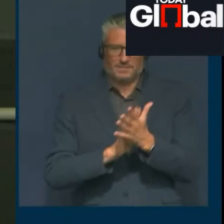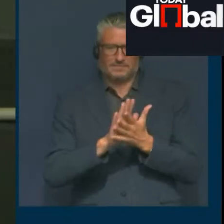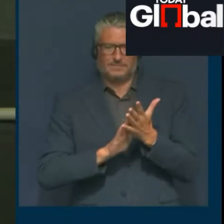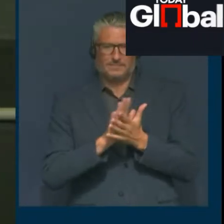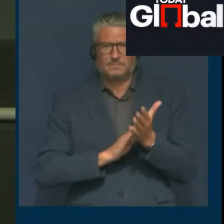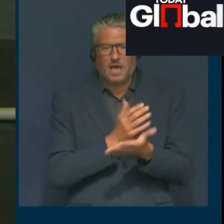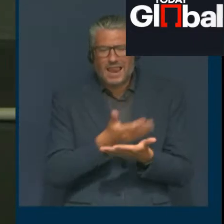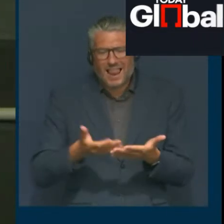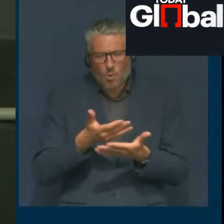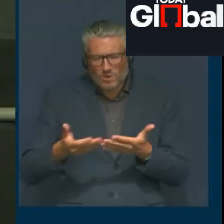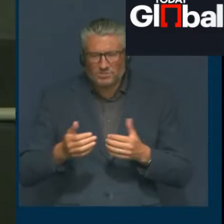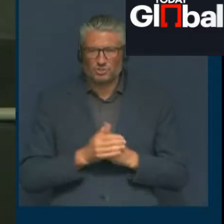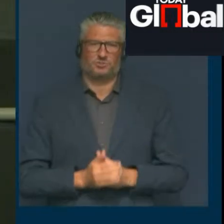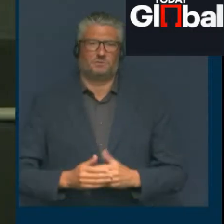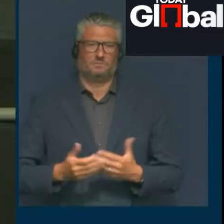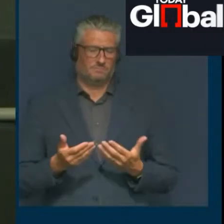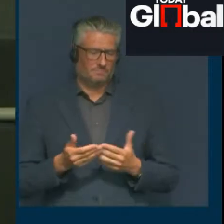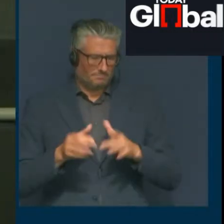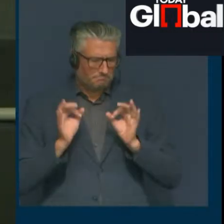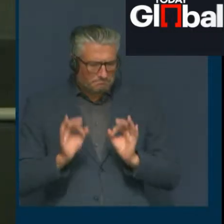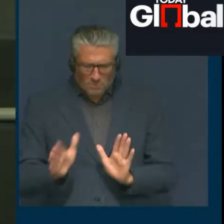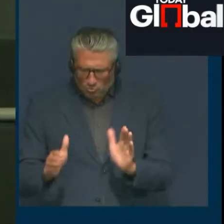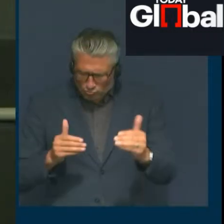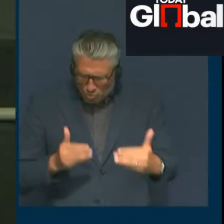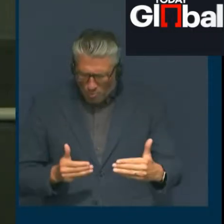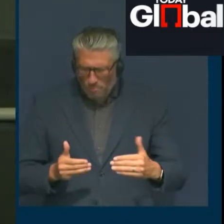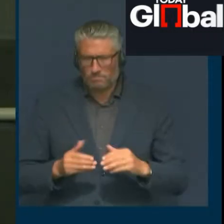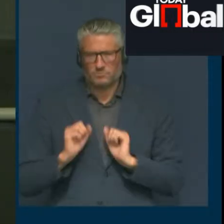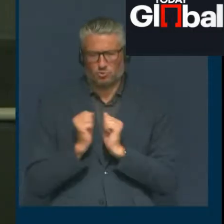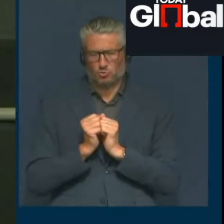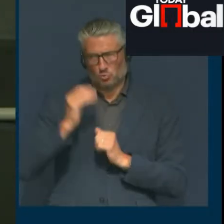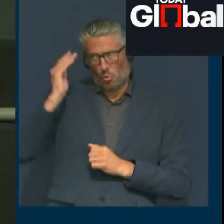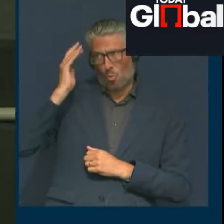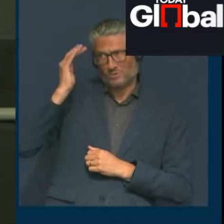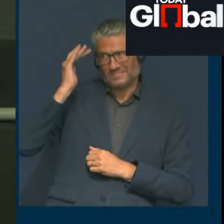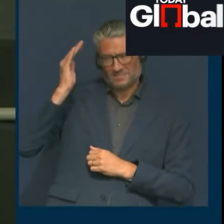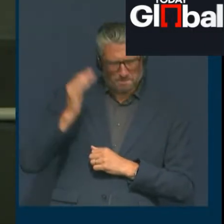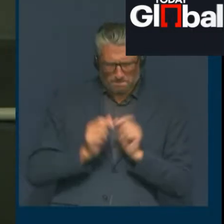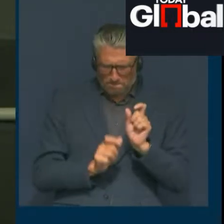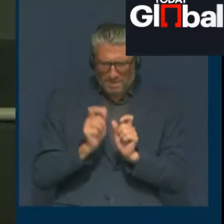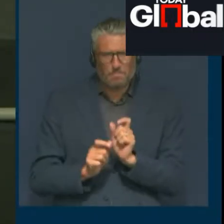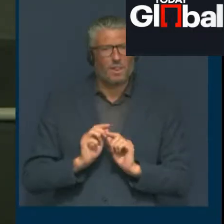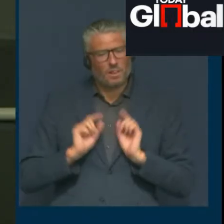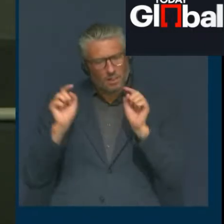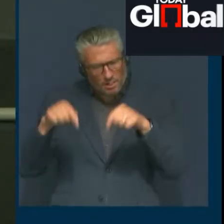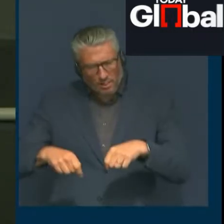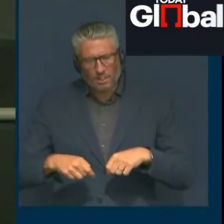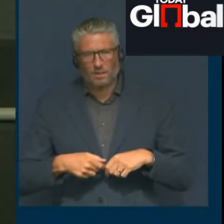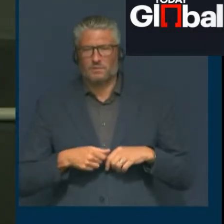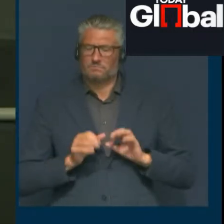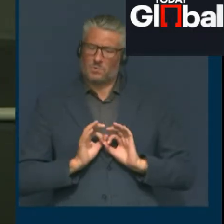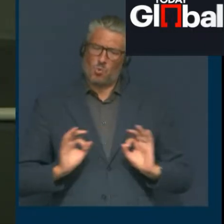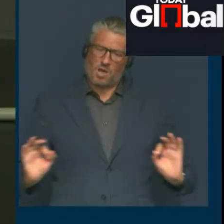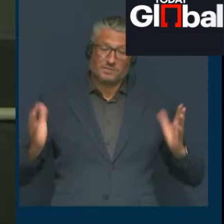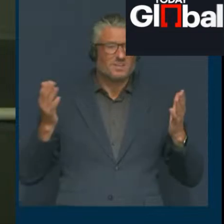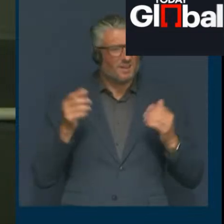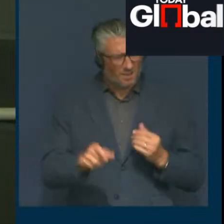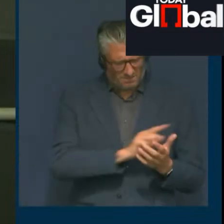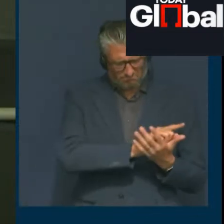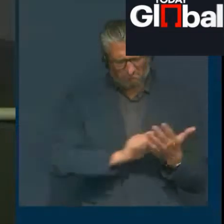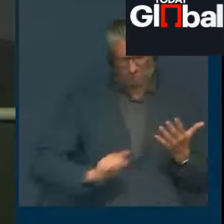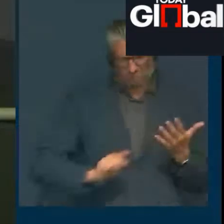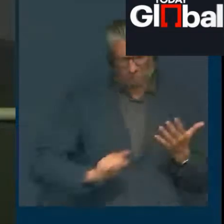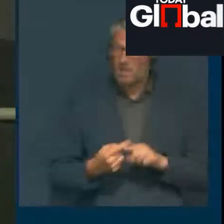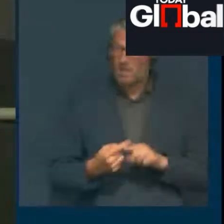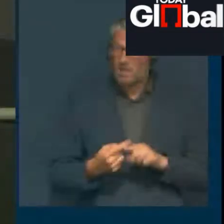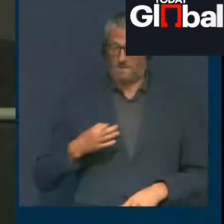with autism spectrum disorder, as well as the training of volunteers and staff. This experience contributed to